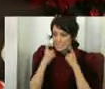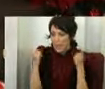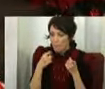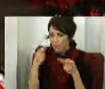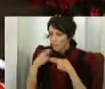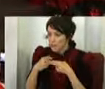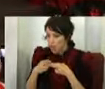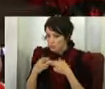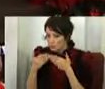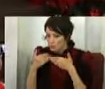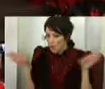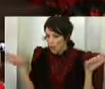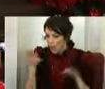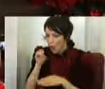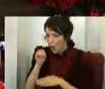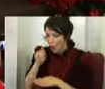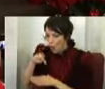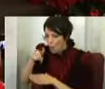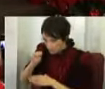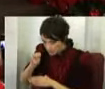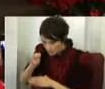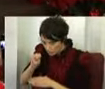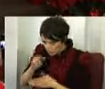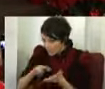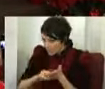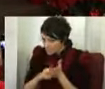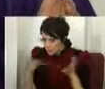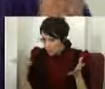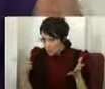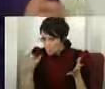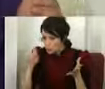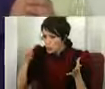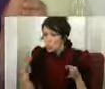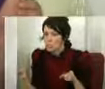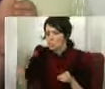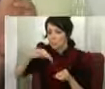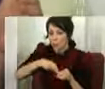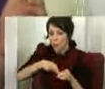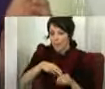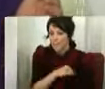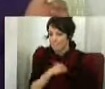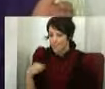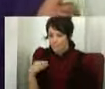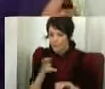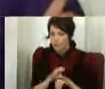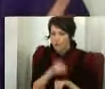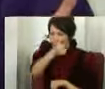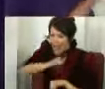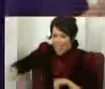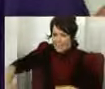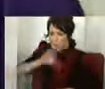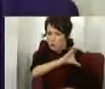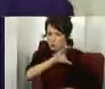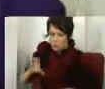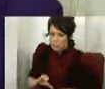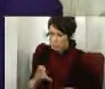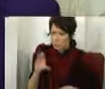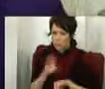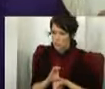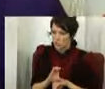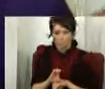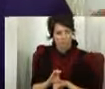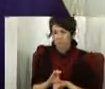an open communion. By this we mean that you do not need to be a member of this church or indeed of any other Christian organization in order to come